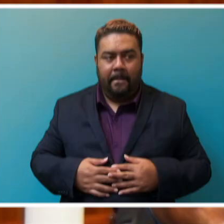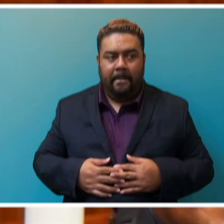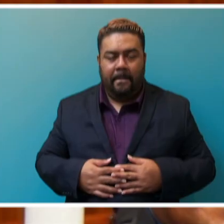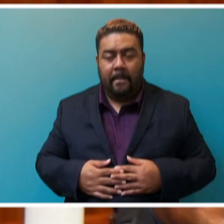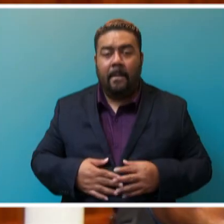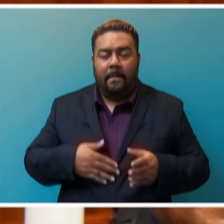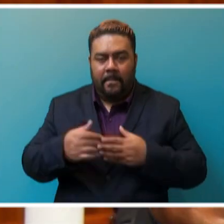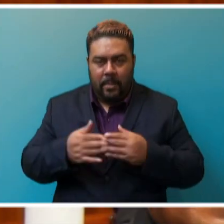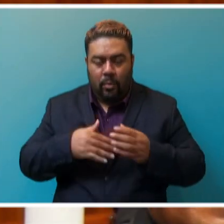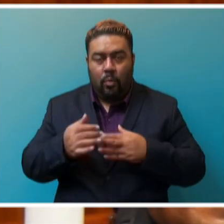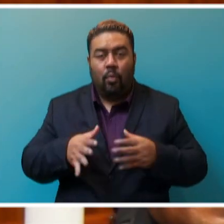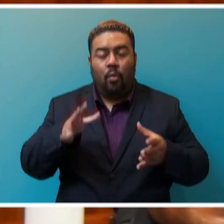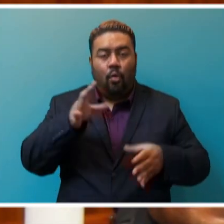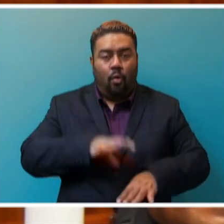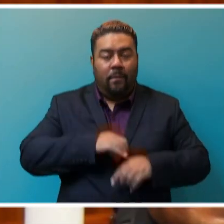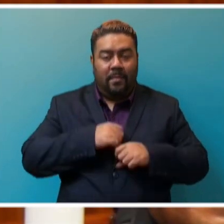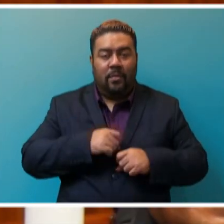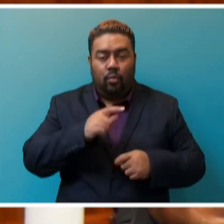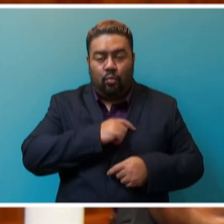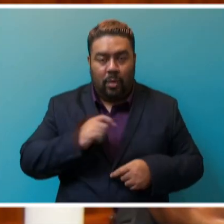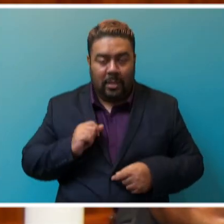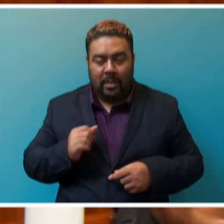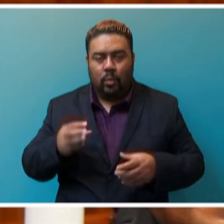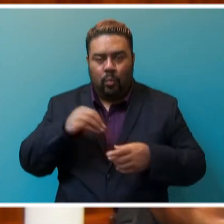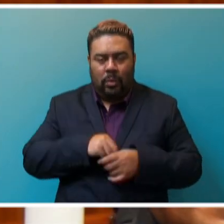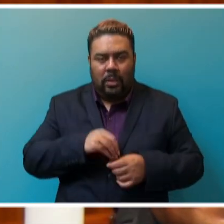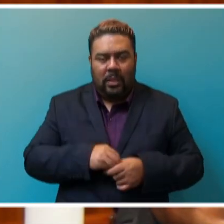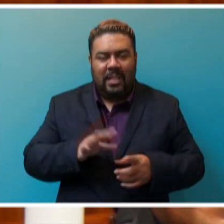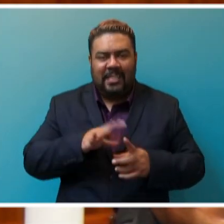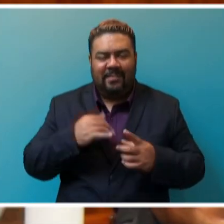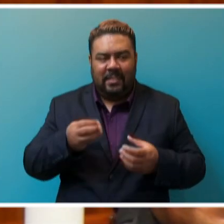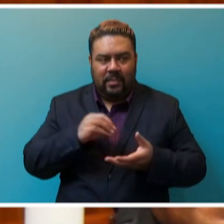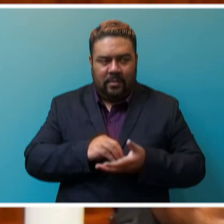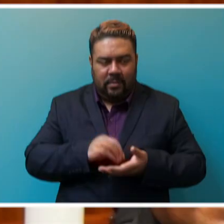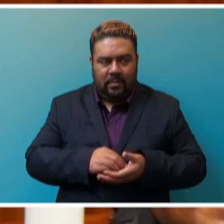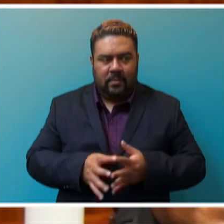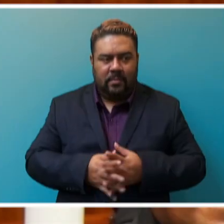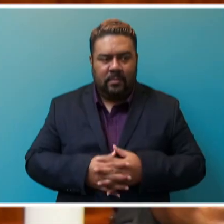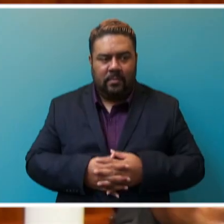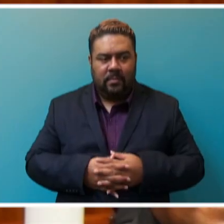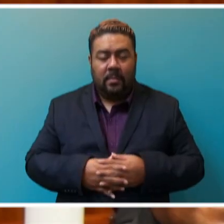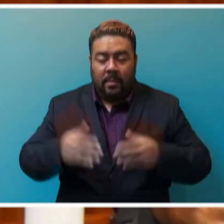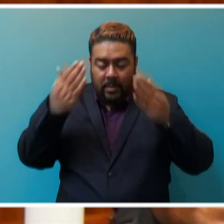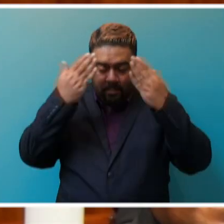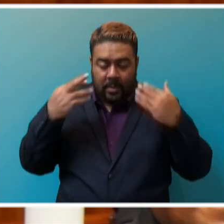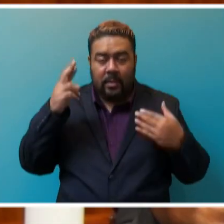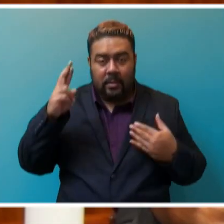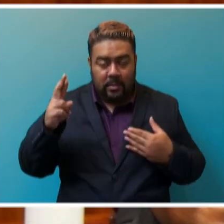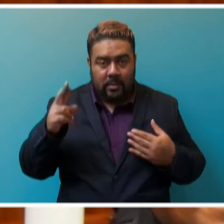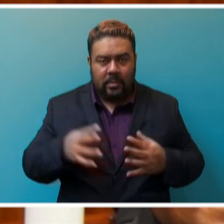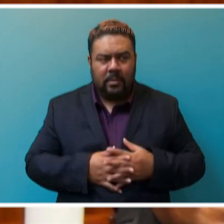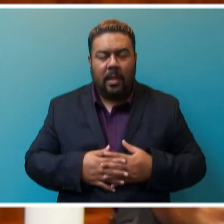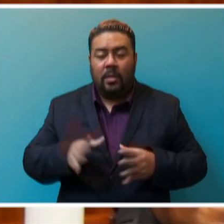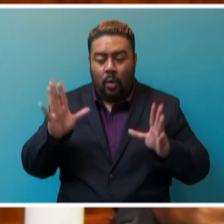rebuilding confidence, trust, and morale within the civil service. Mr. Speaker, sir, the